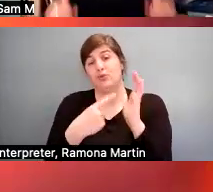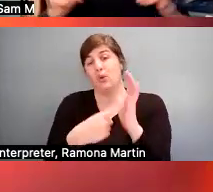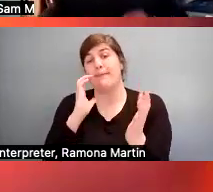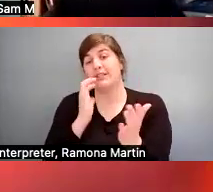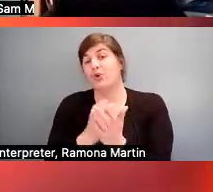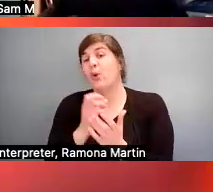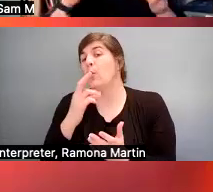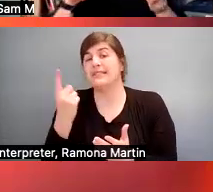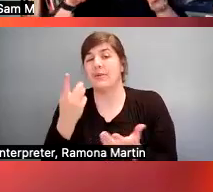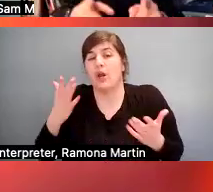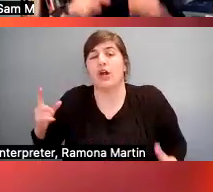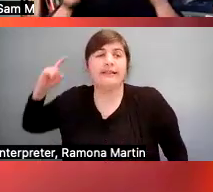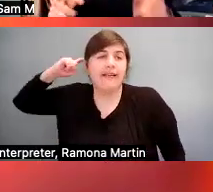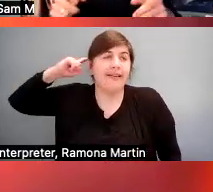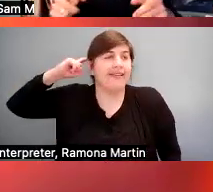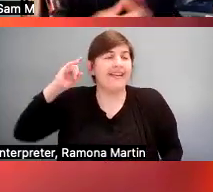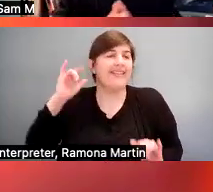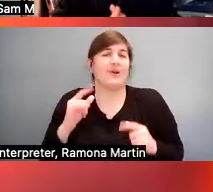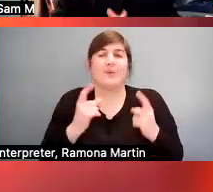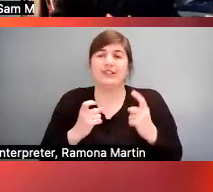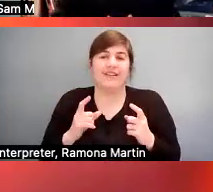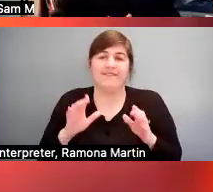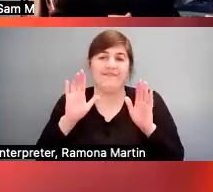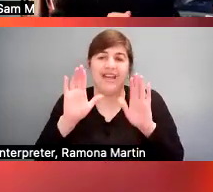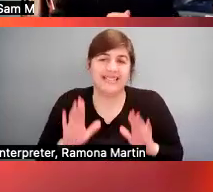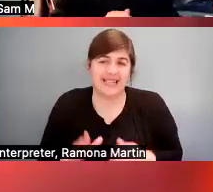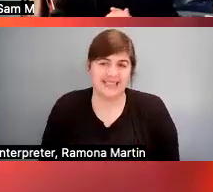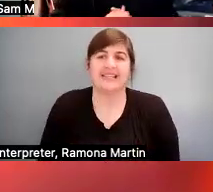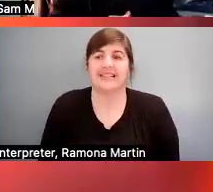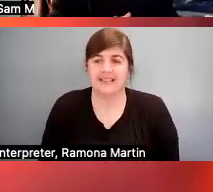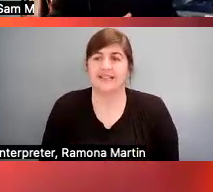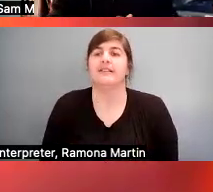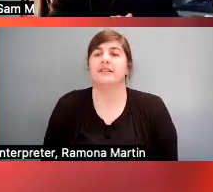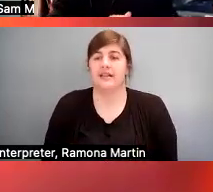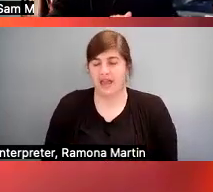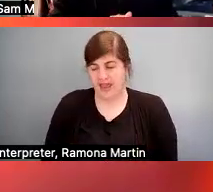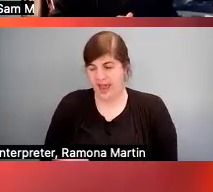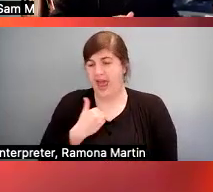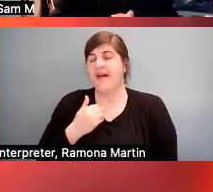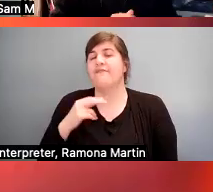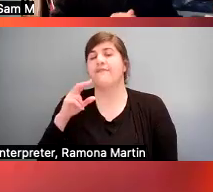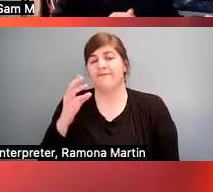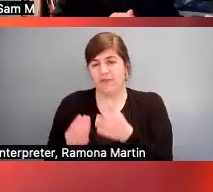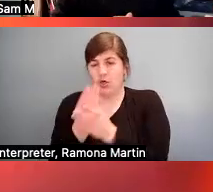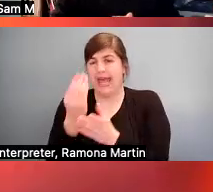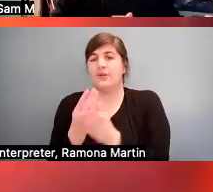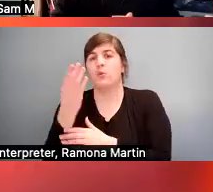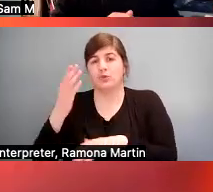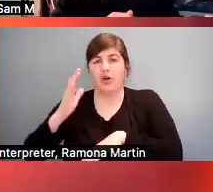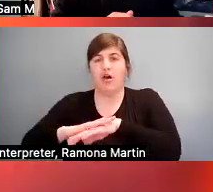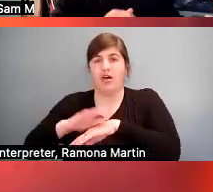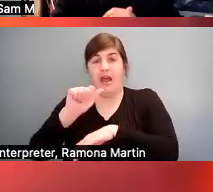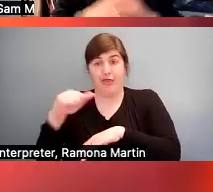somebody already had that question. If you already had that question, fantastic. And so there are absolutely volcanoes on other planets. Essentially,